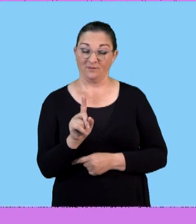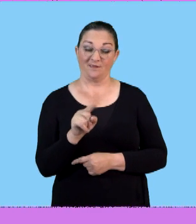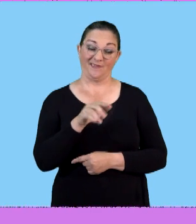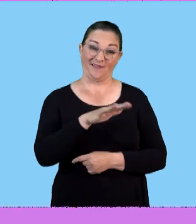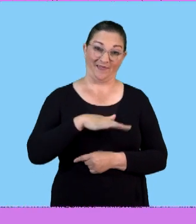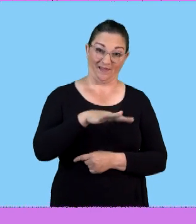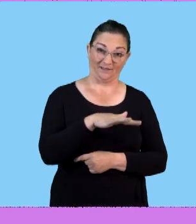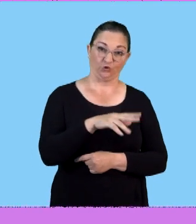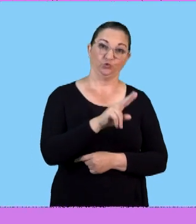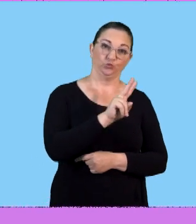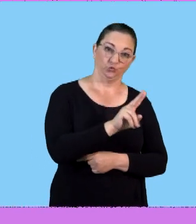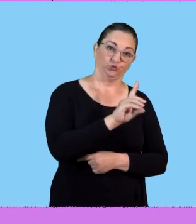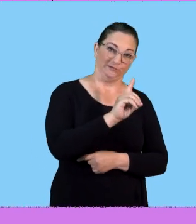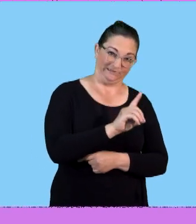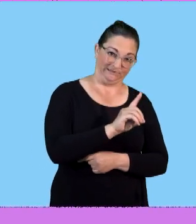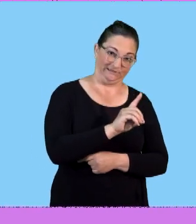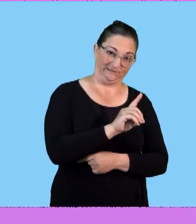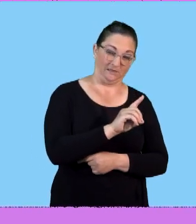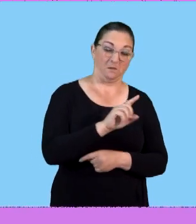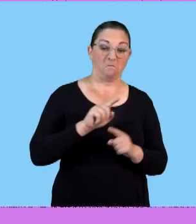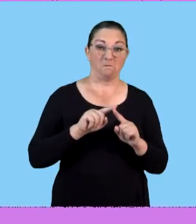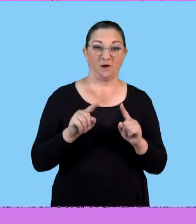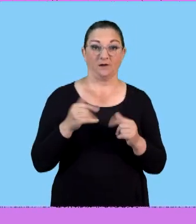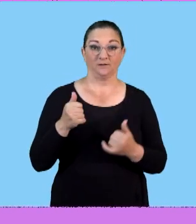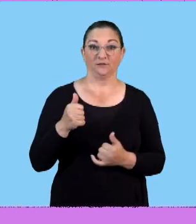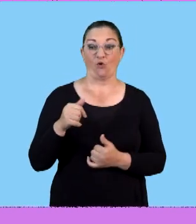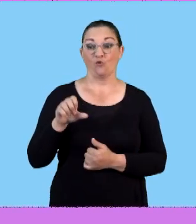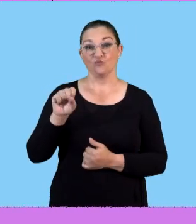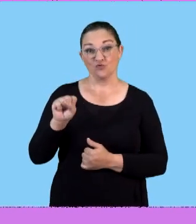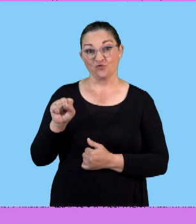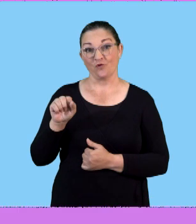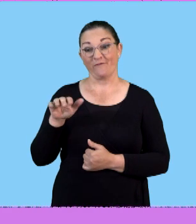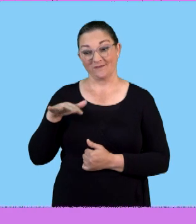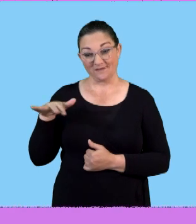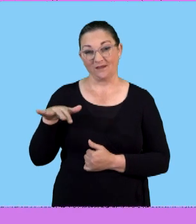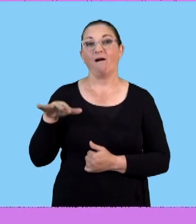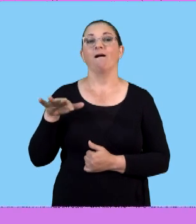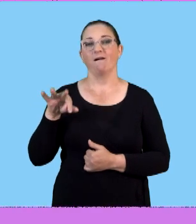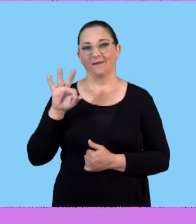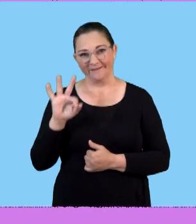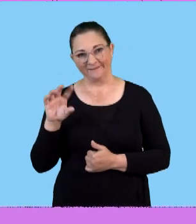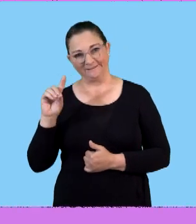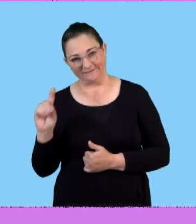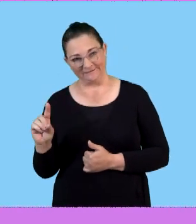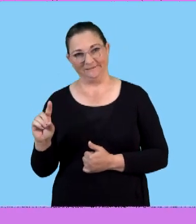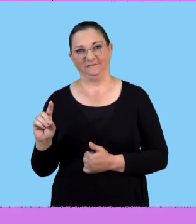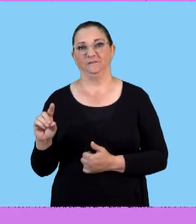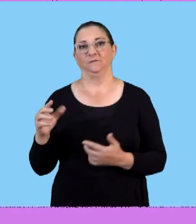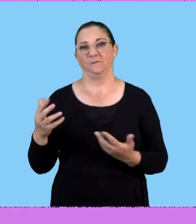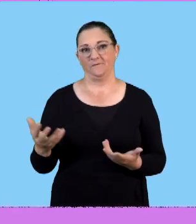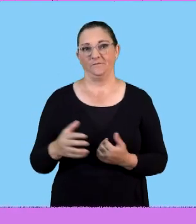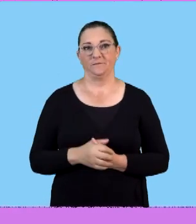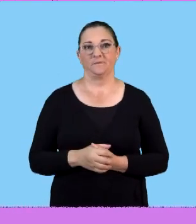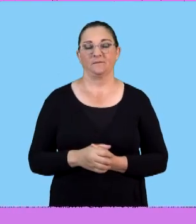is that area refers to two-dimensional object, while your total surface area refers to a